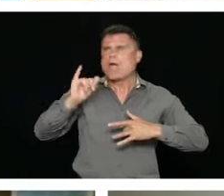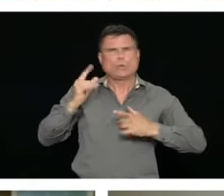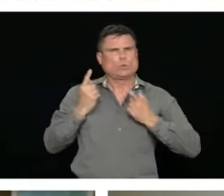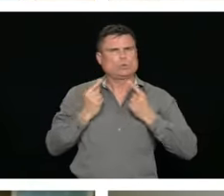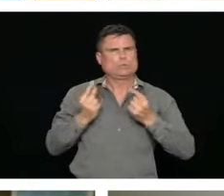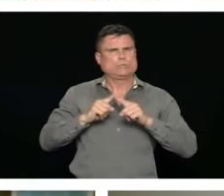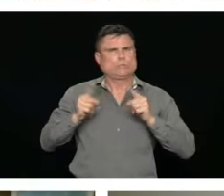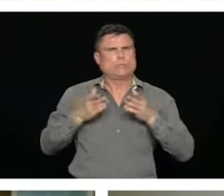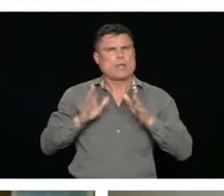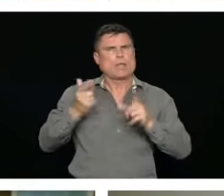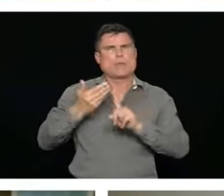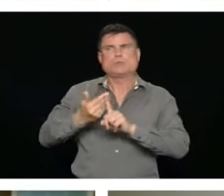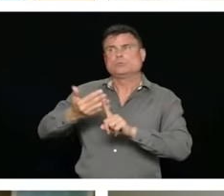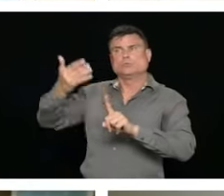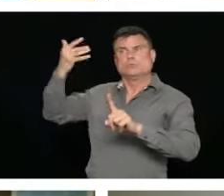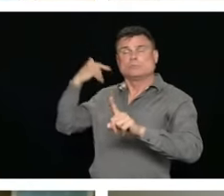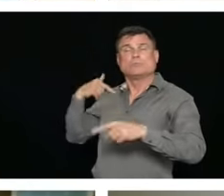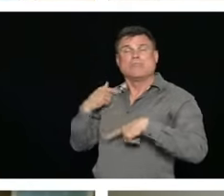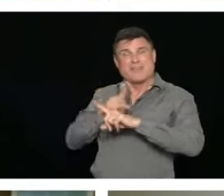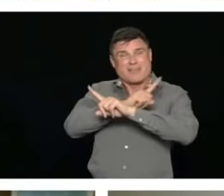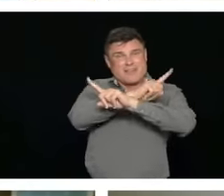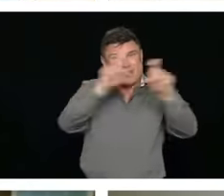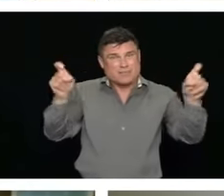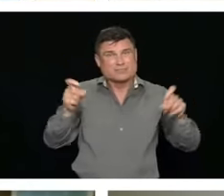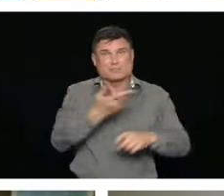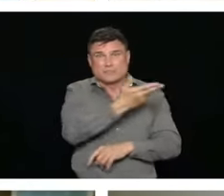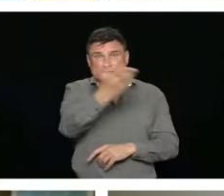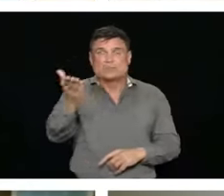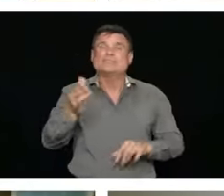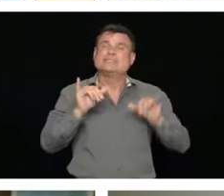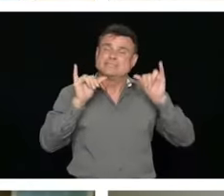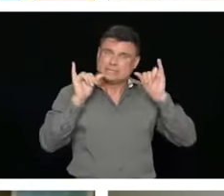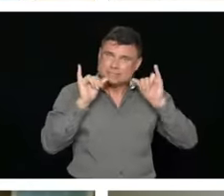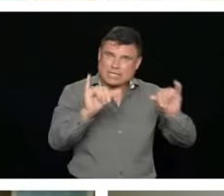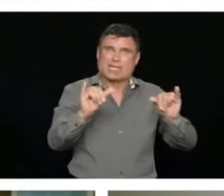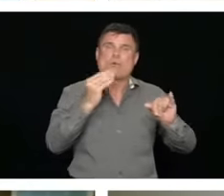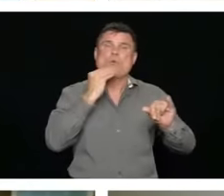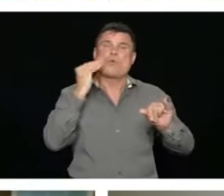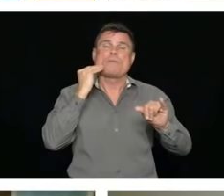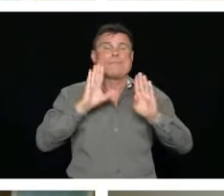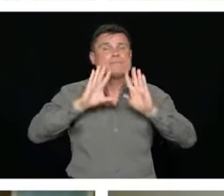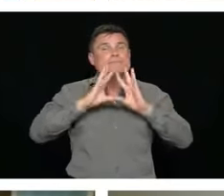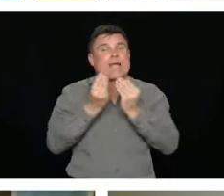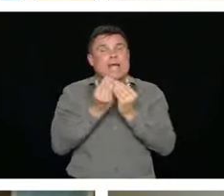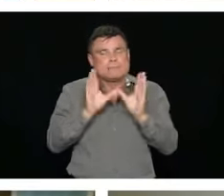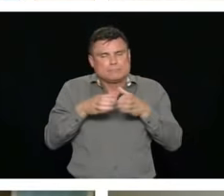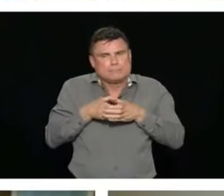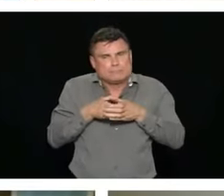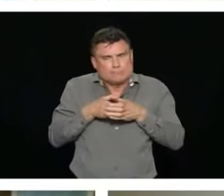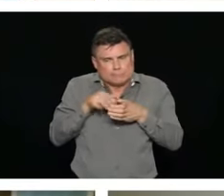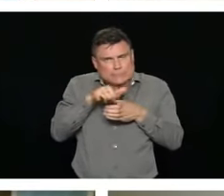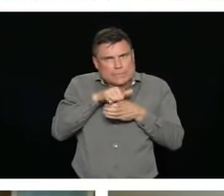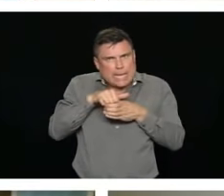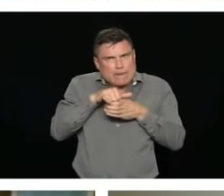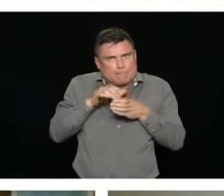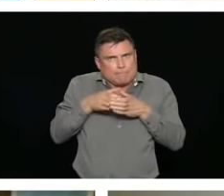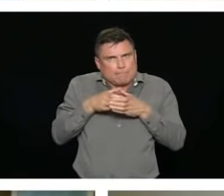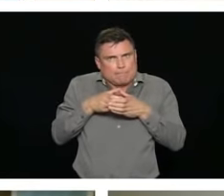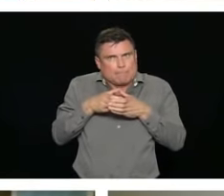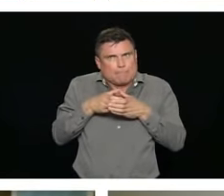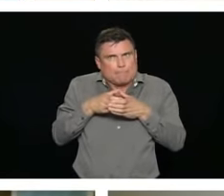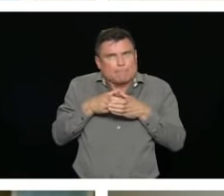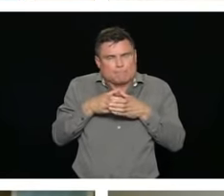people, and this is a big leap to actually say, okay, now you can break open your family unit